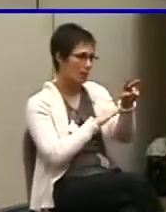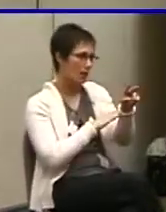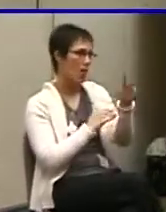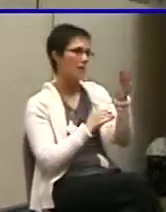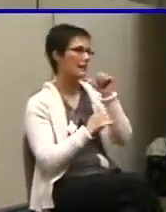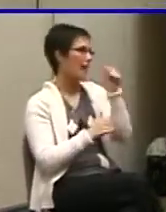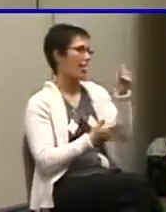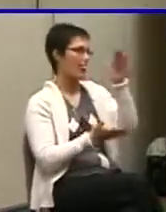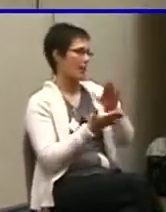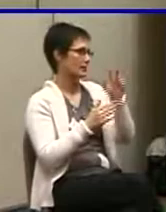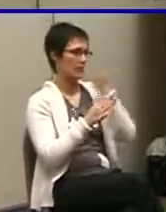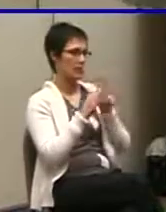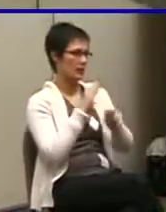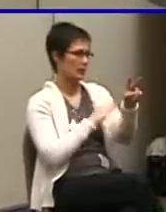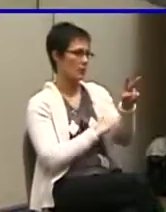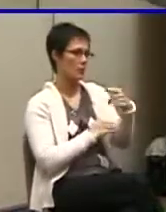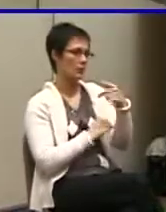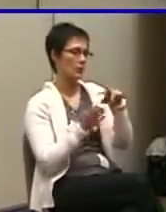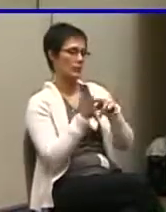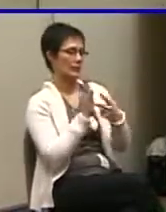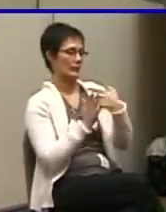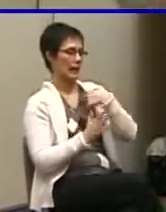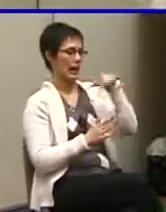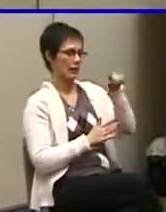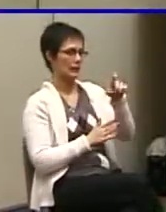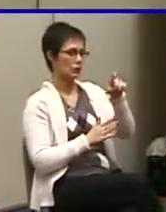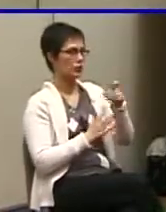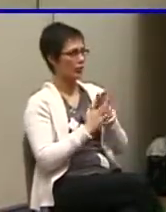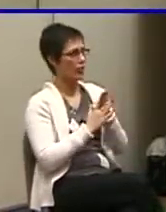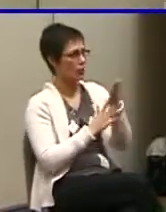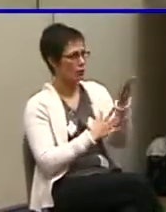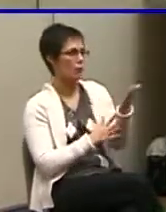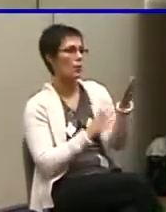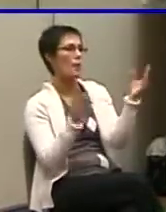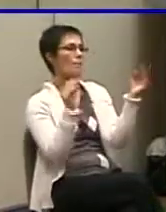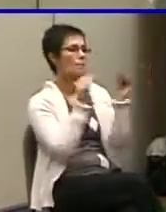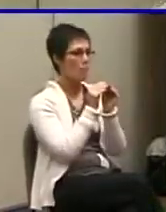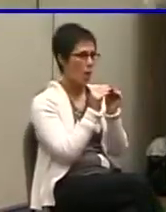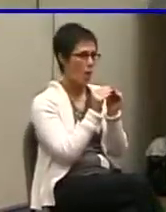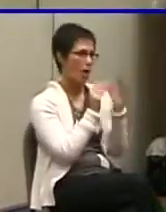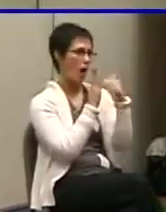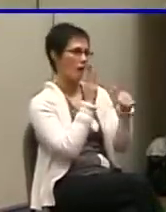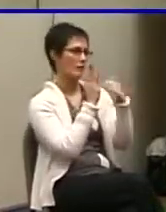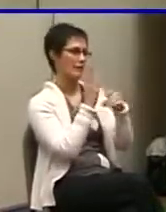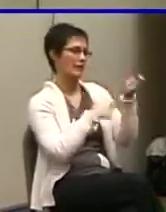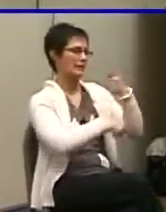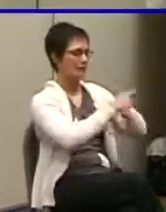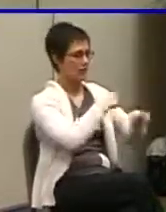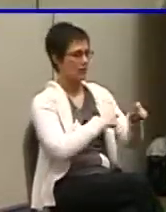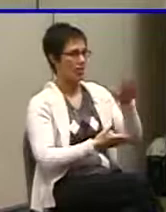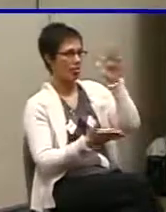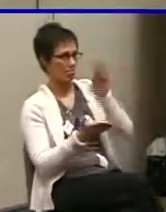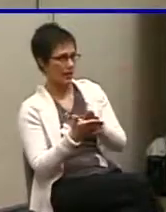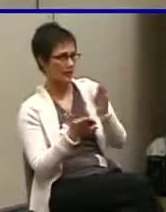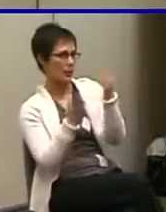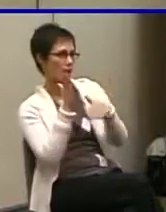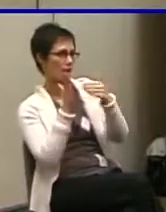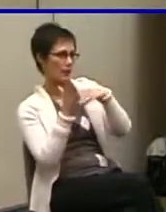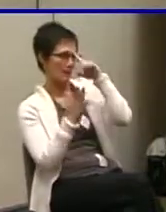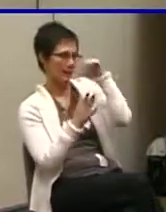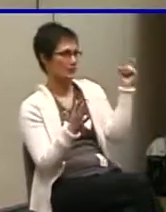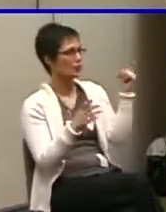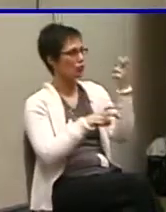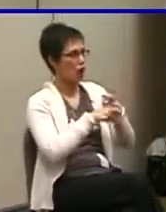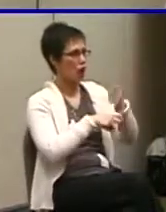now I've got to follow through every time, as much as I possibly can, because it's going to be harder for your child to connect these